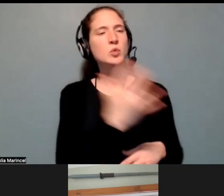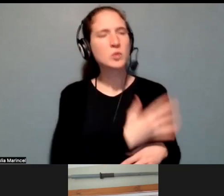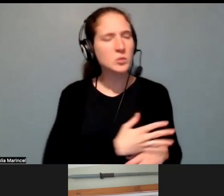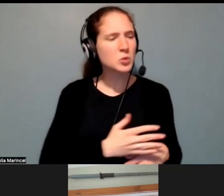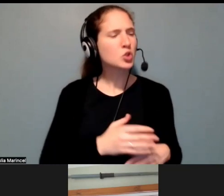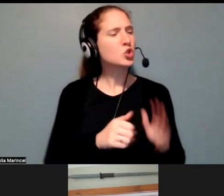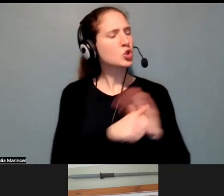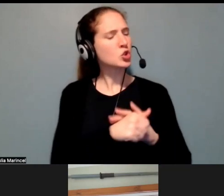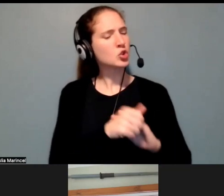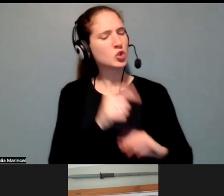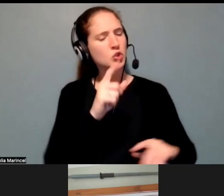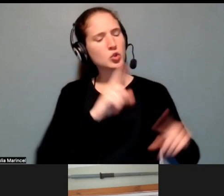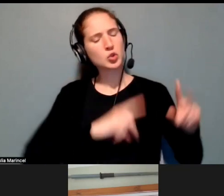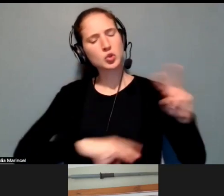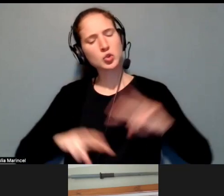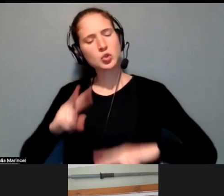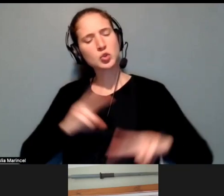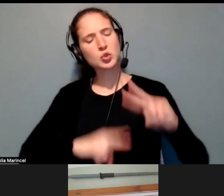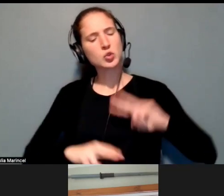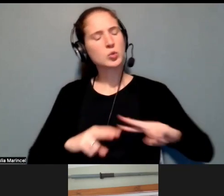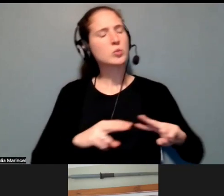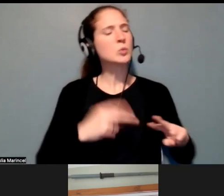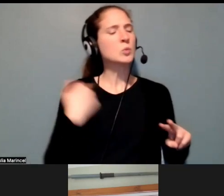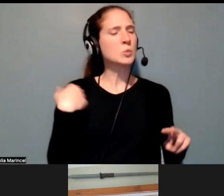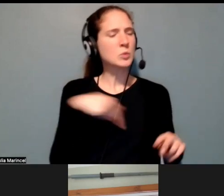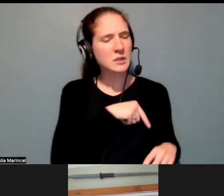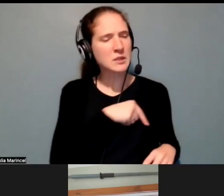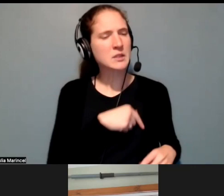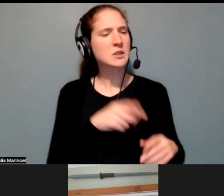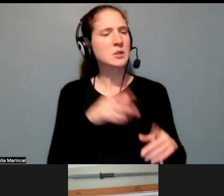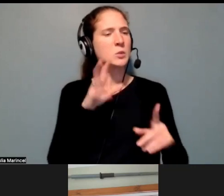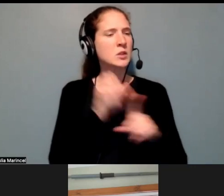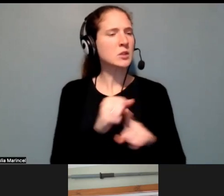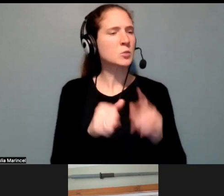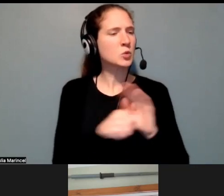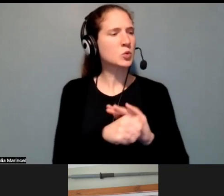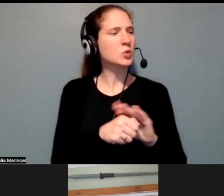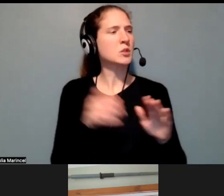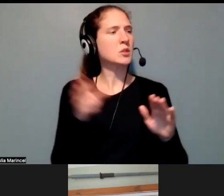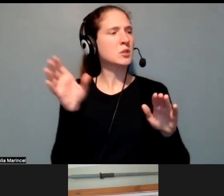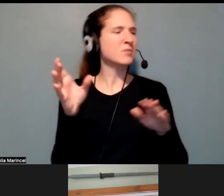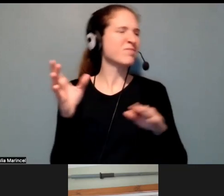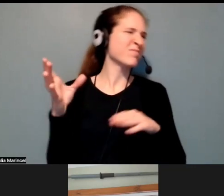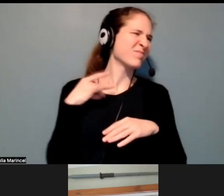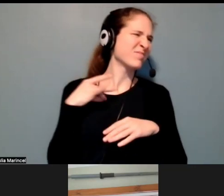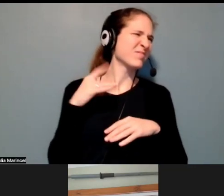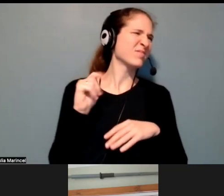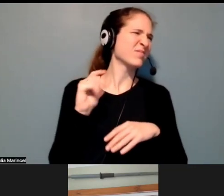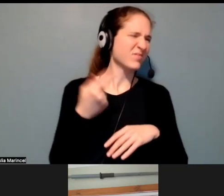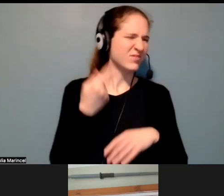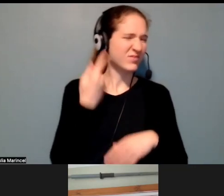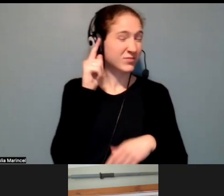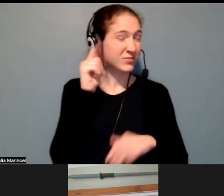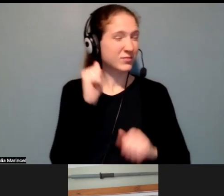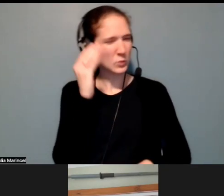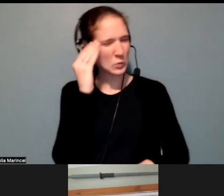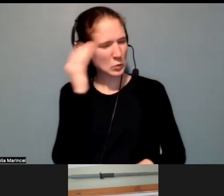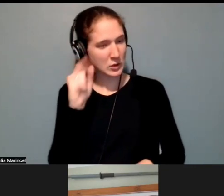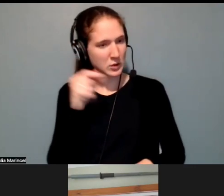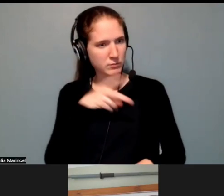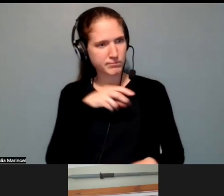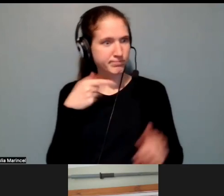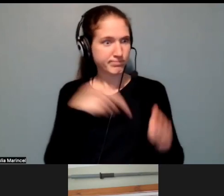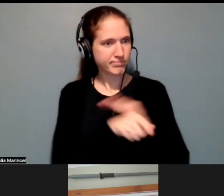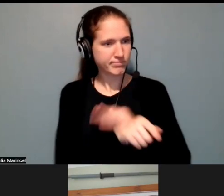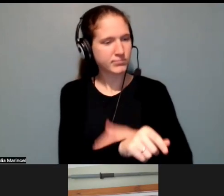were trapping turtles and tagging them, pit tagging them. It's a long-term study, mm, and that was really amazing. You know,